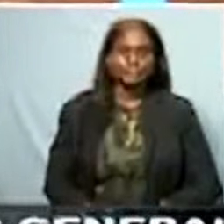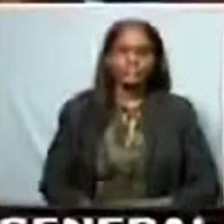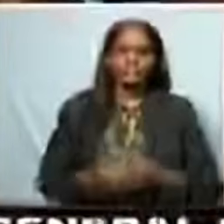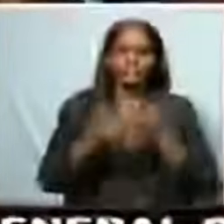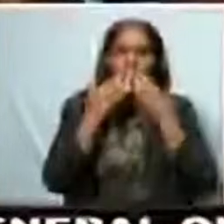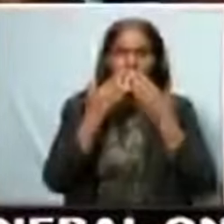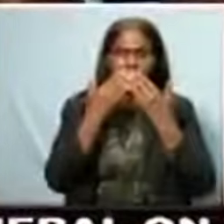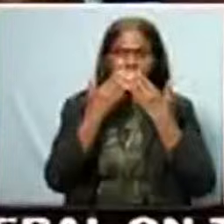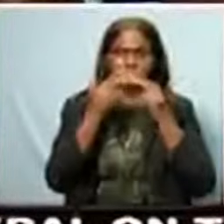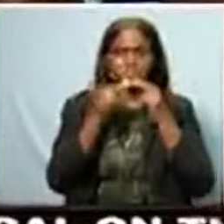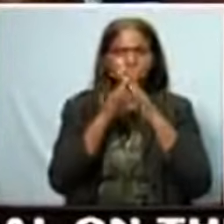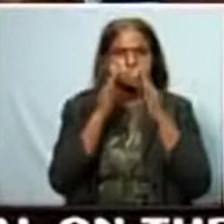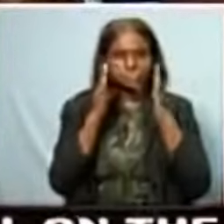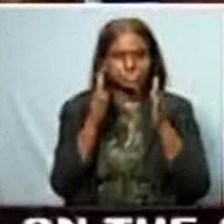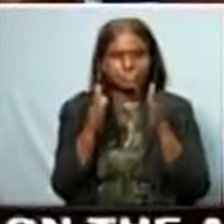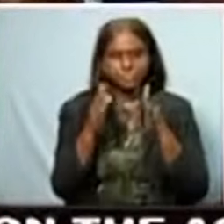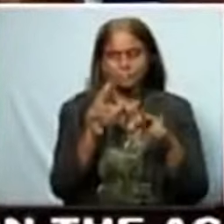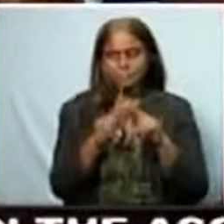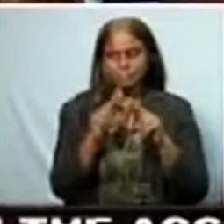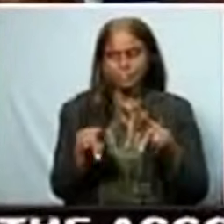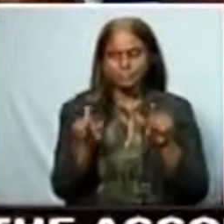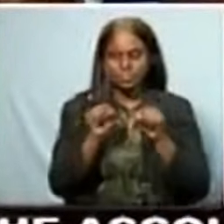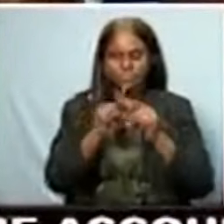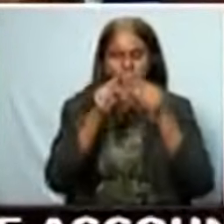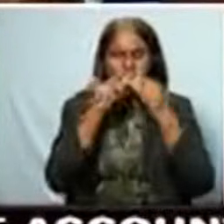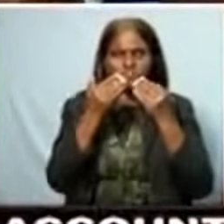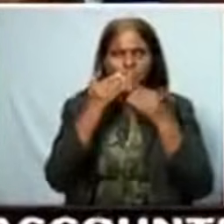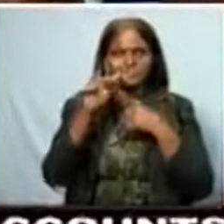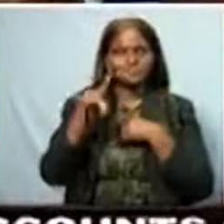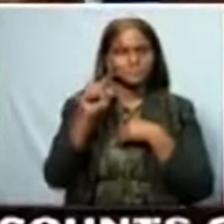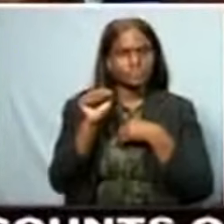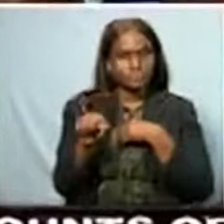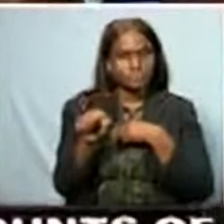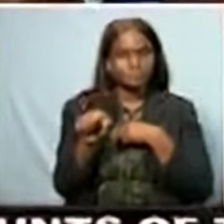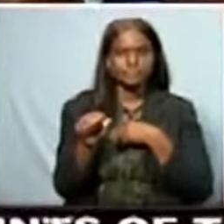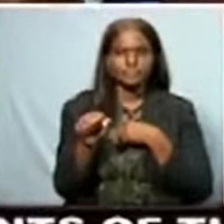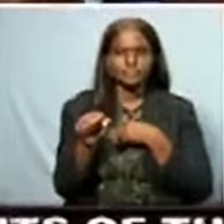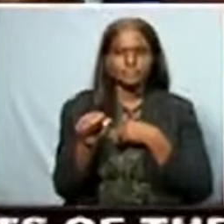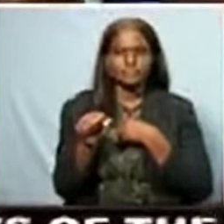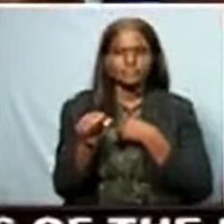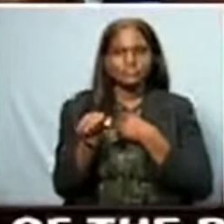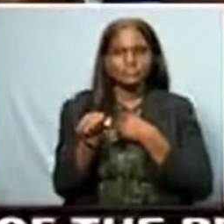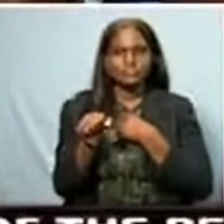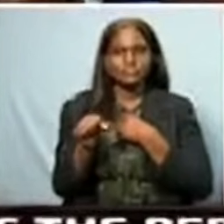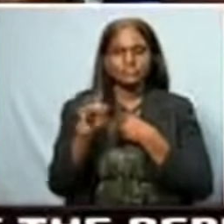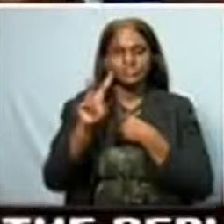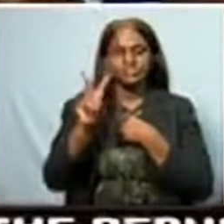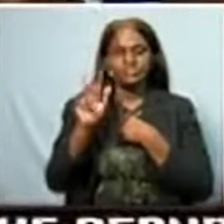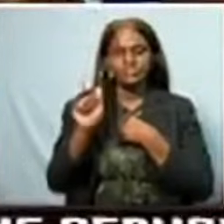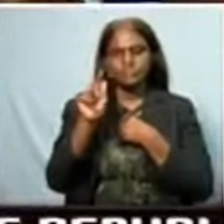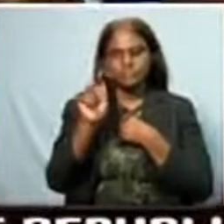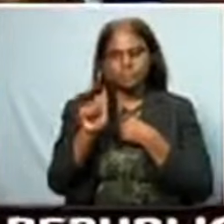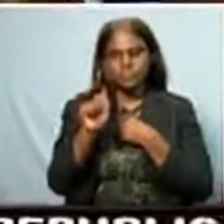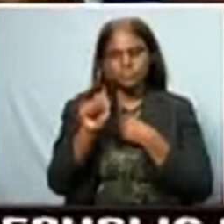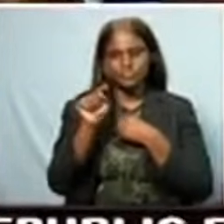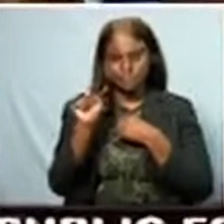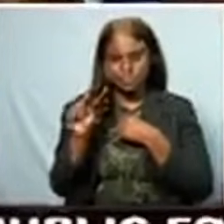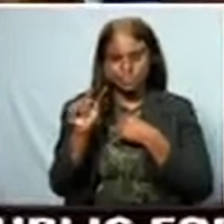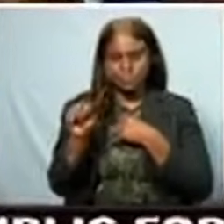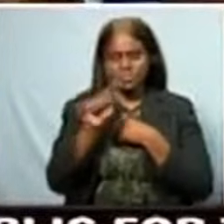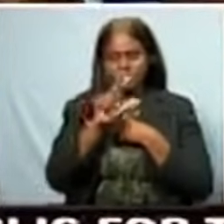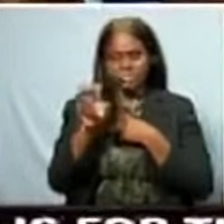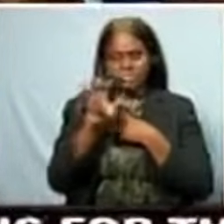Thanks. Thank you, Chair. Thanks, PS. The VAT component on a 300